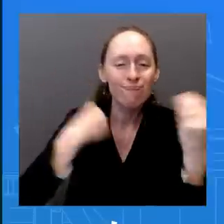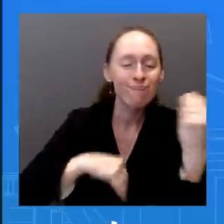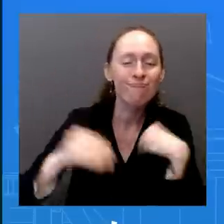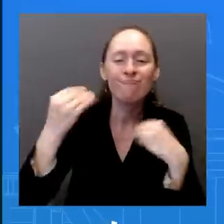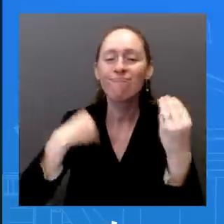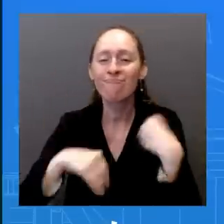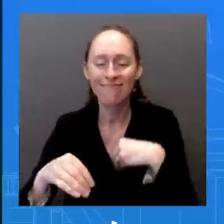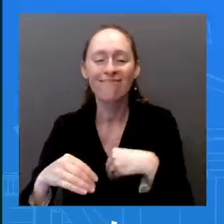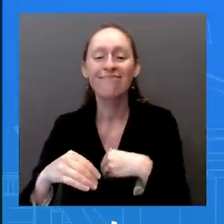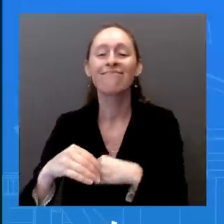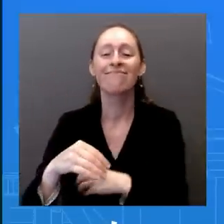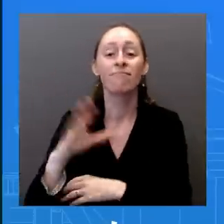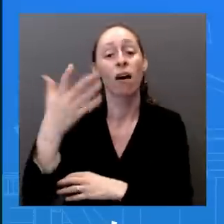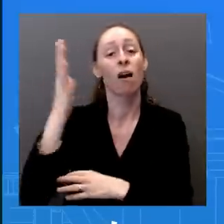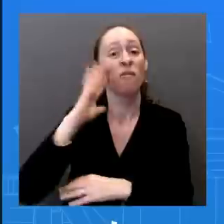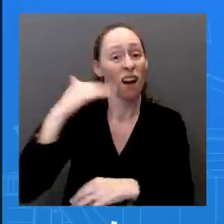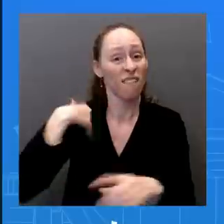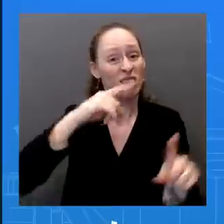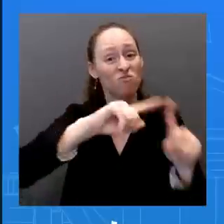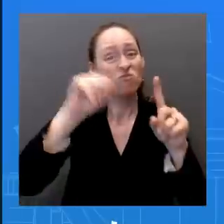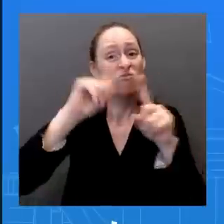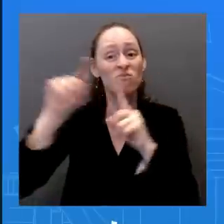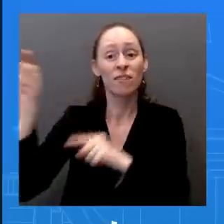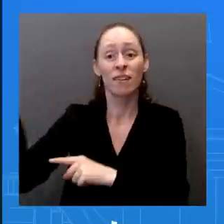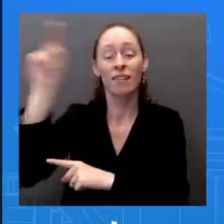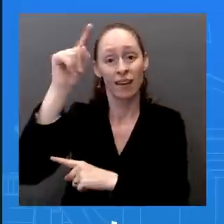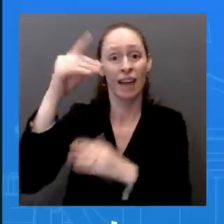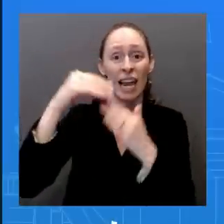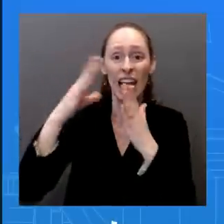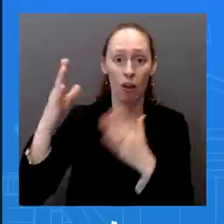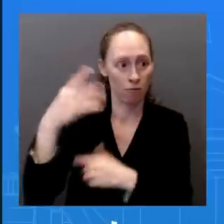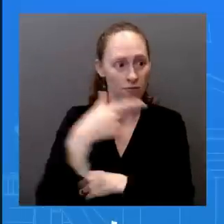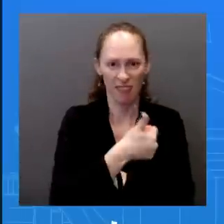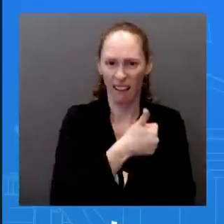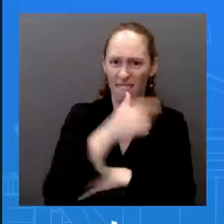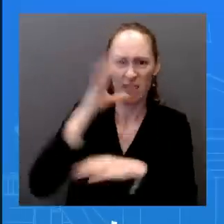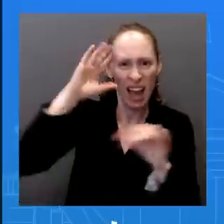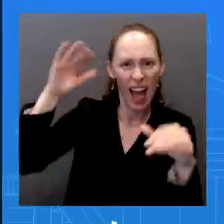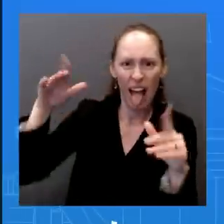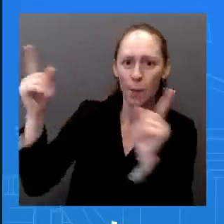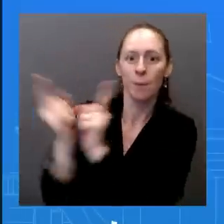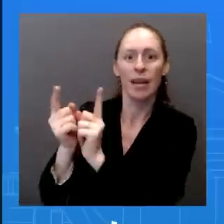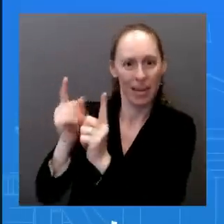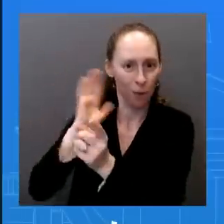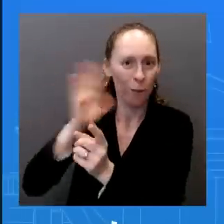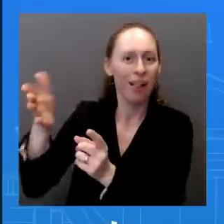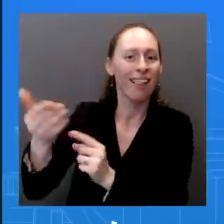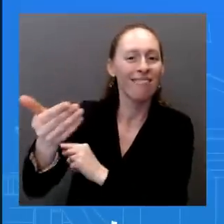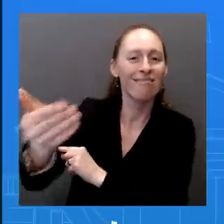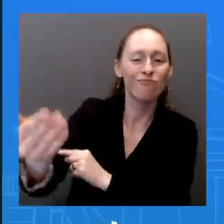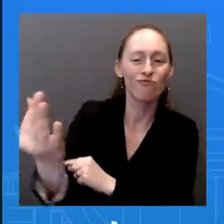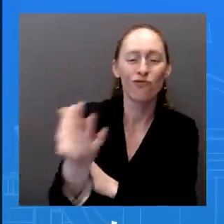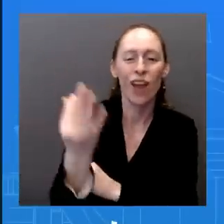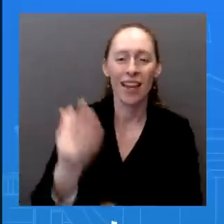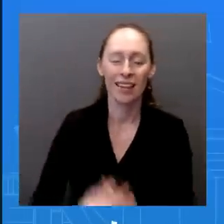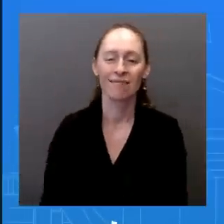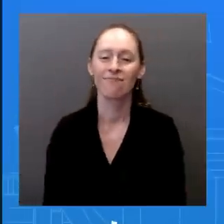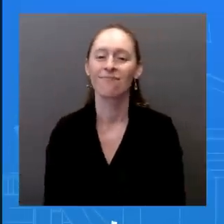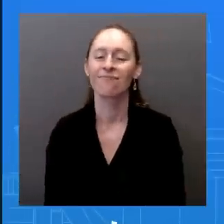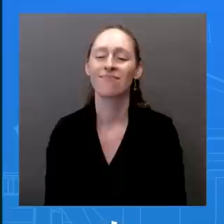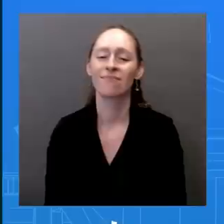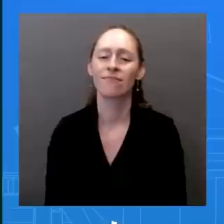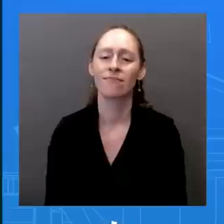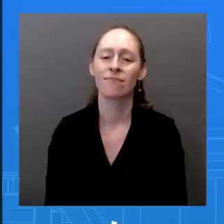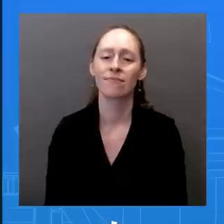In the context of the UN General Assembly, I'm also pleased to announce that the President is endorsing Doreen Bogdan-Martin for the